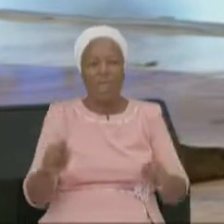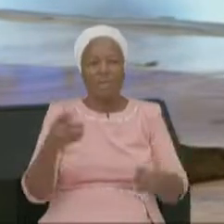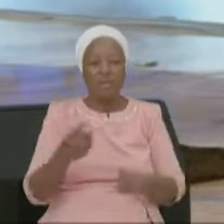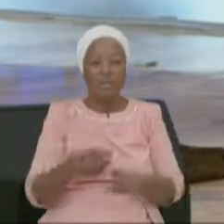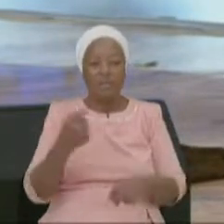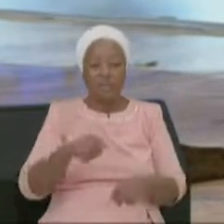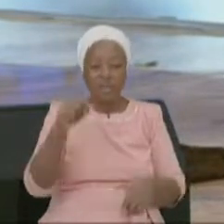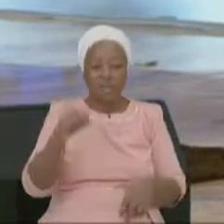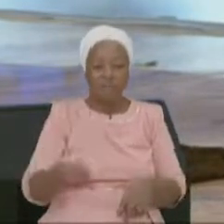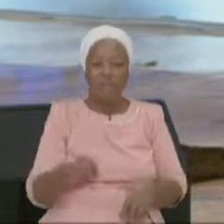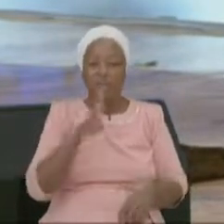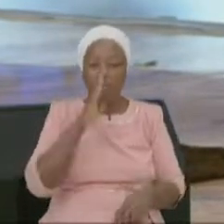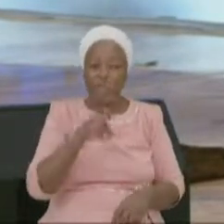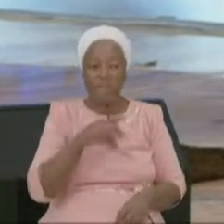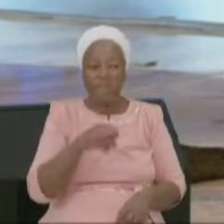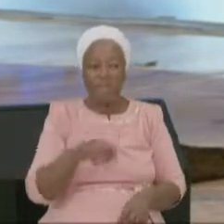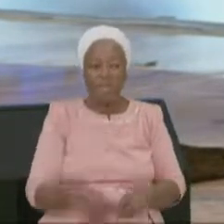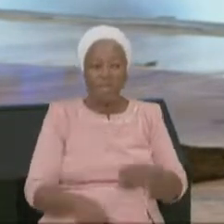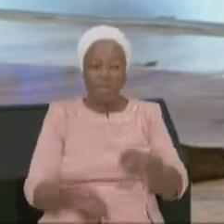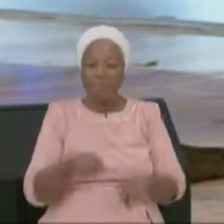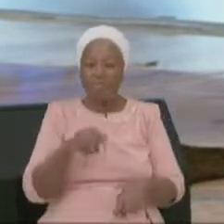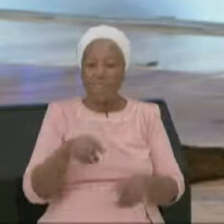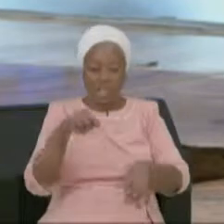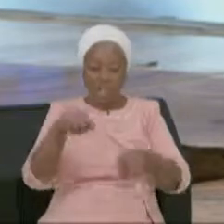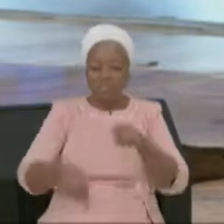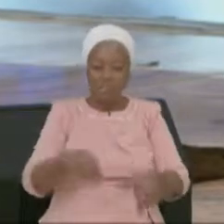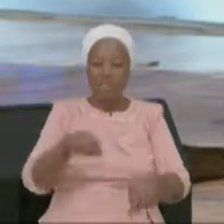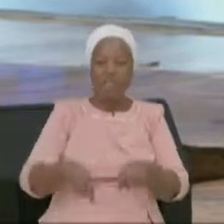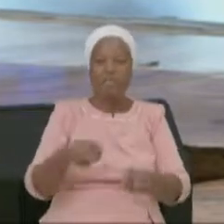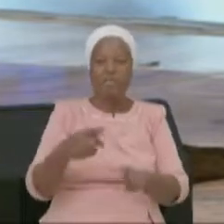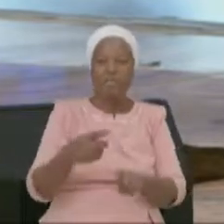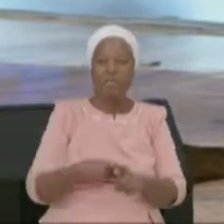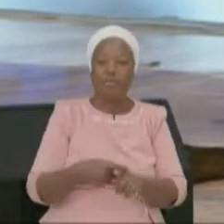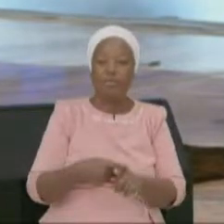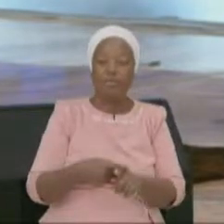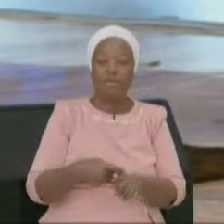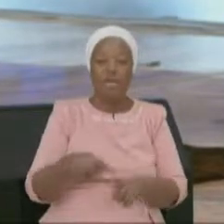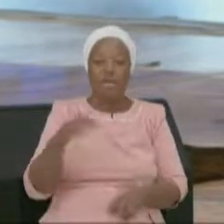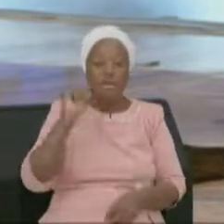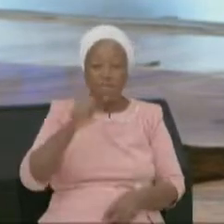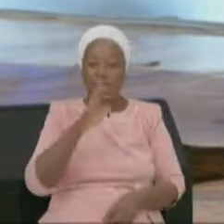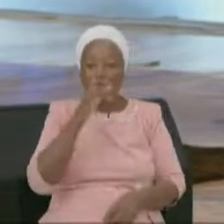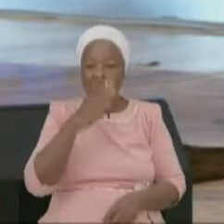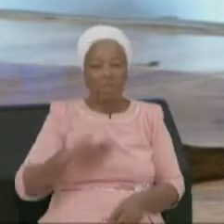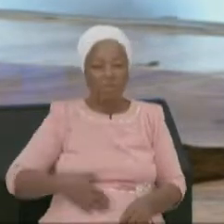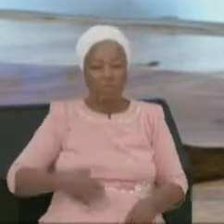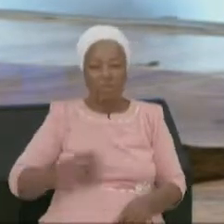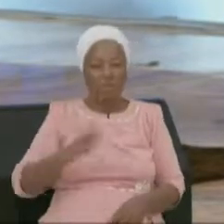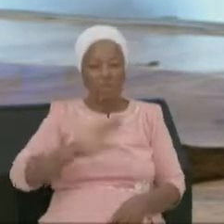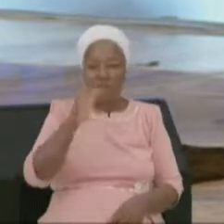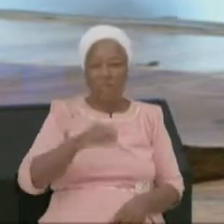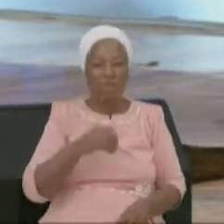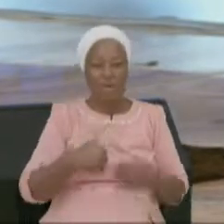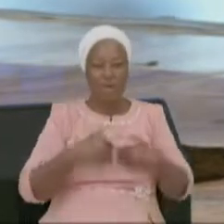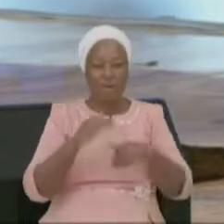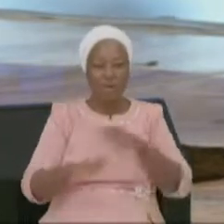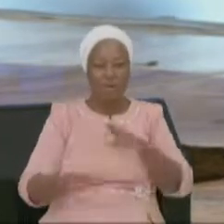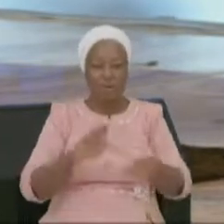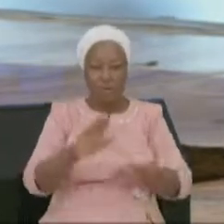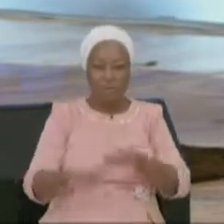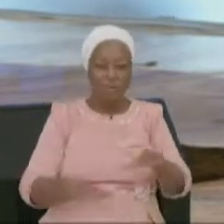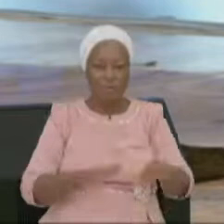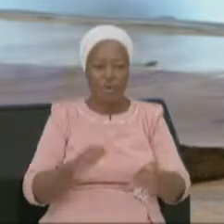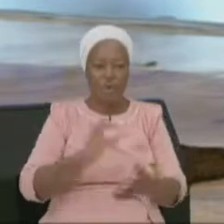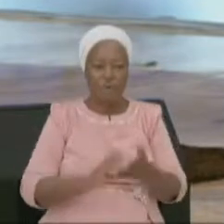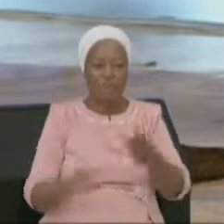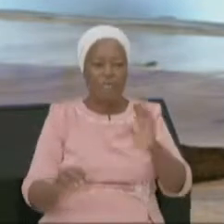his mother's womb, who never had walked. And then in verse 9, it says,